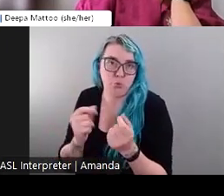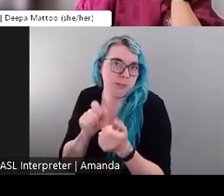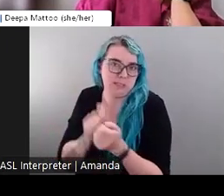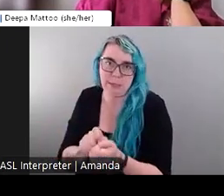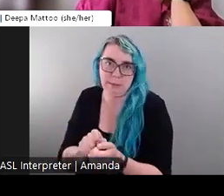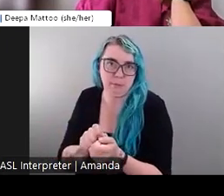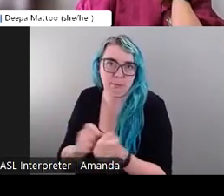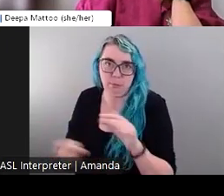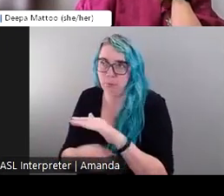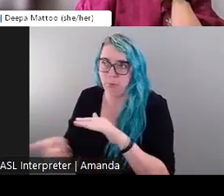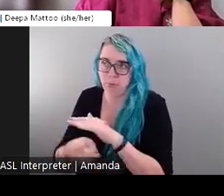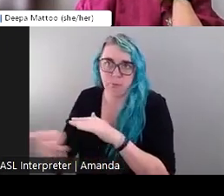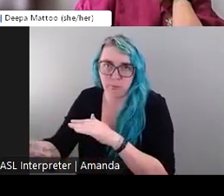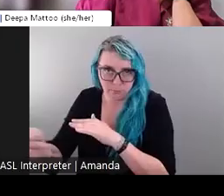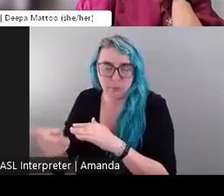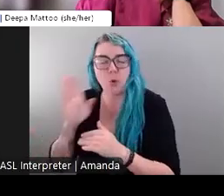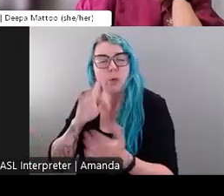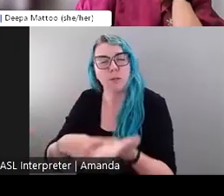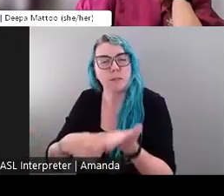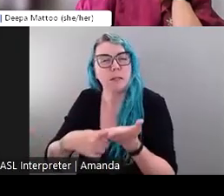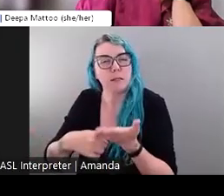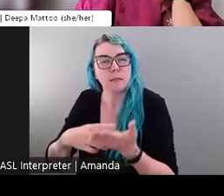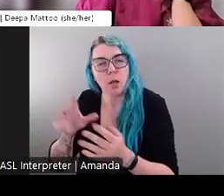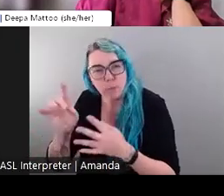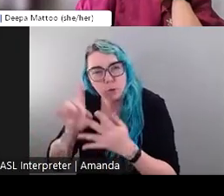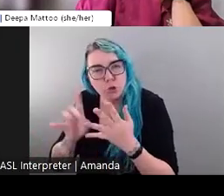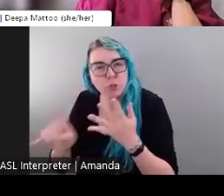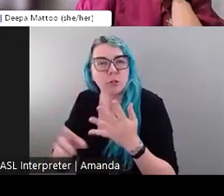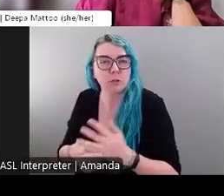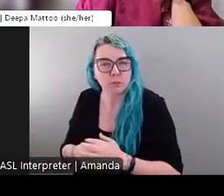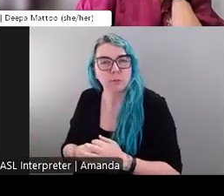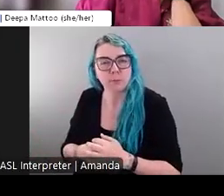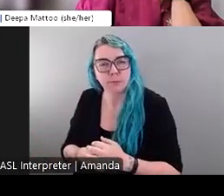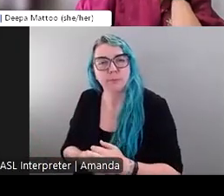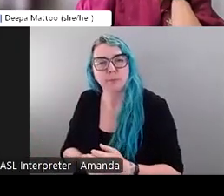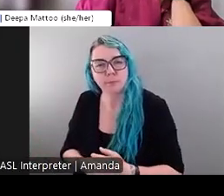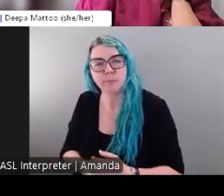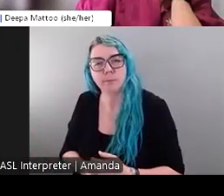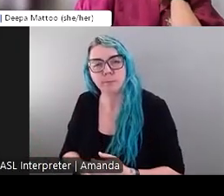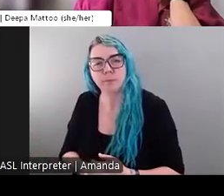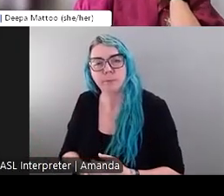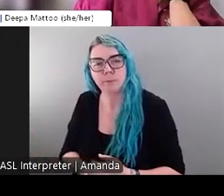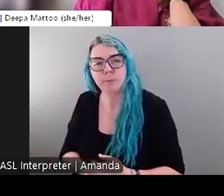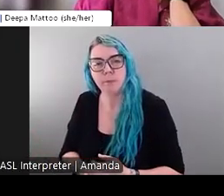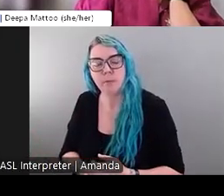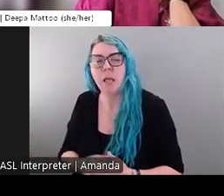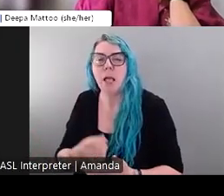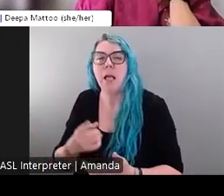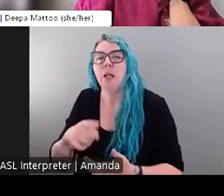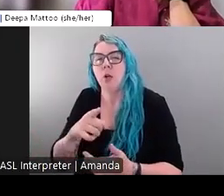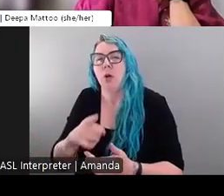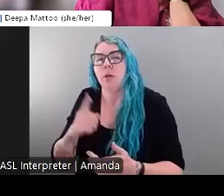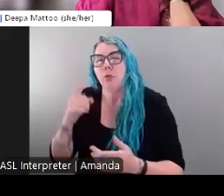of ideas, which you would probably think through about if you have to leave